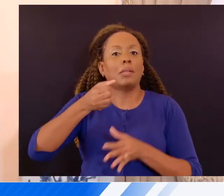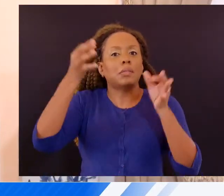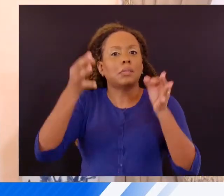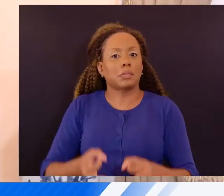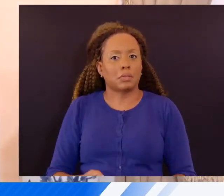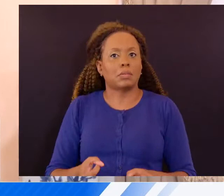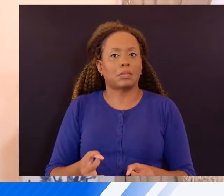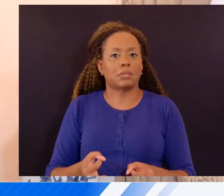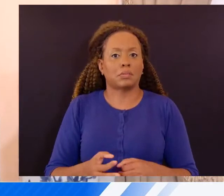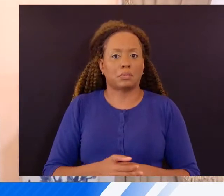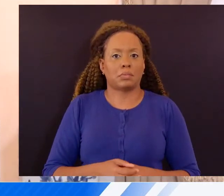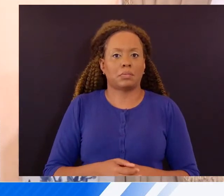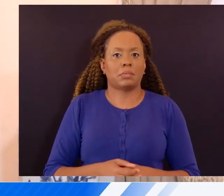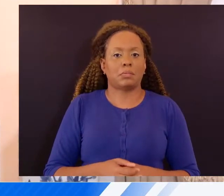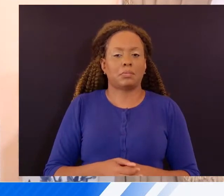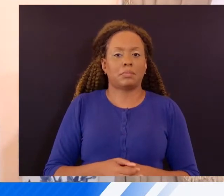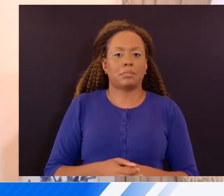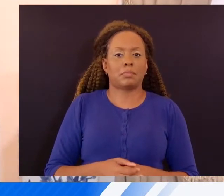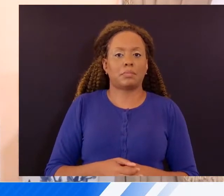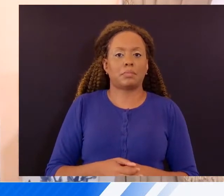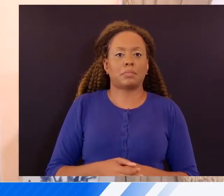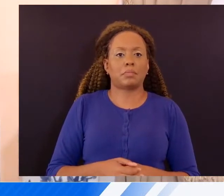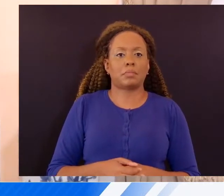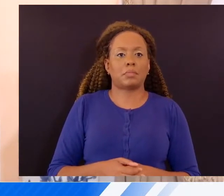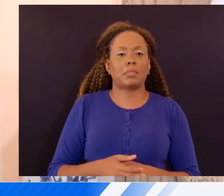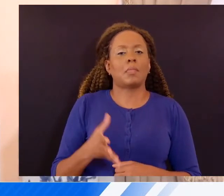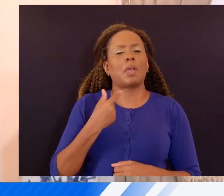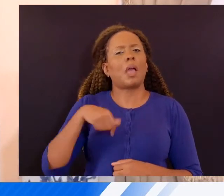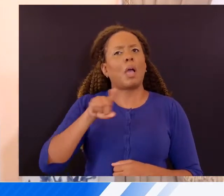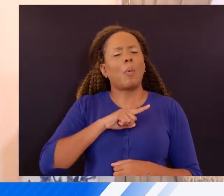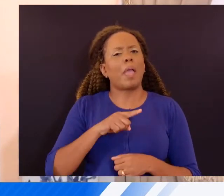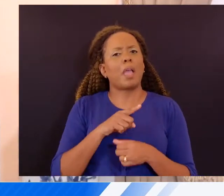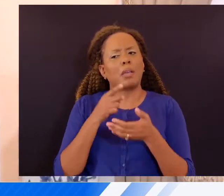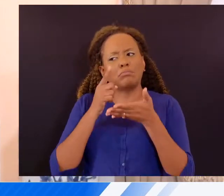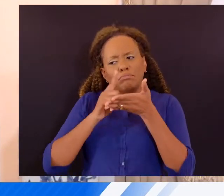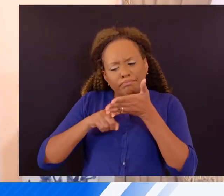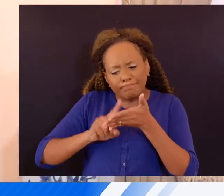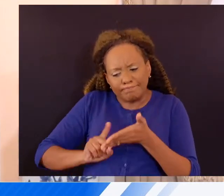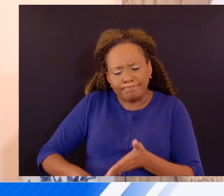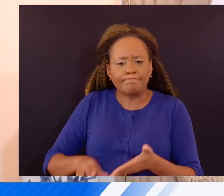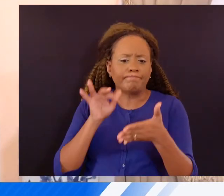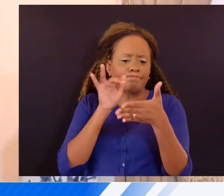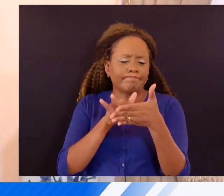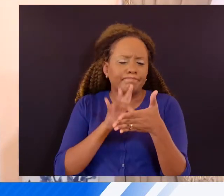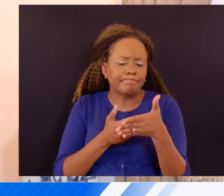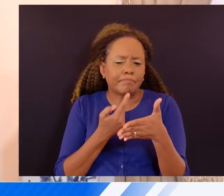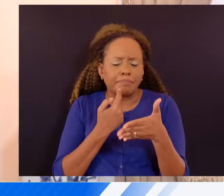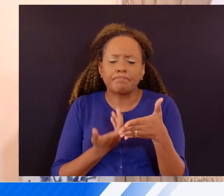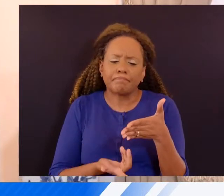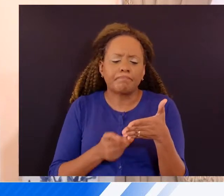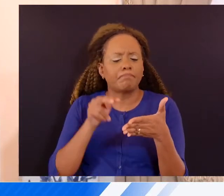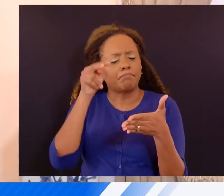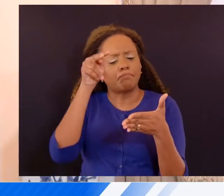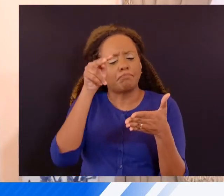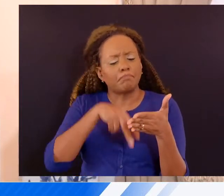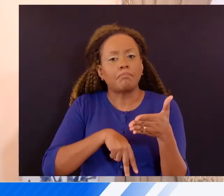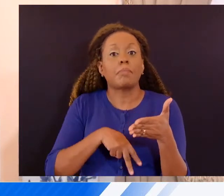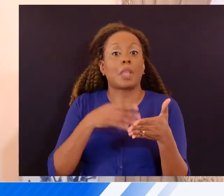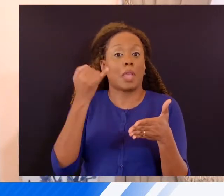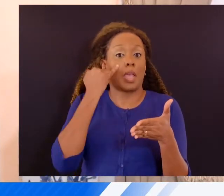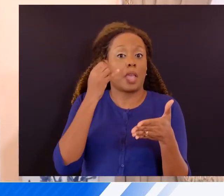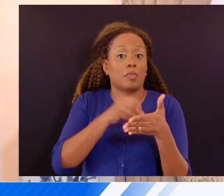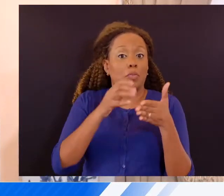students, as several studies have pretty much shown that students will benefit from being able to return